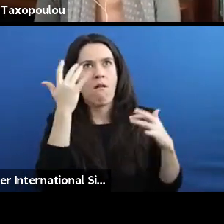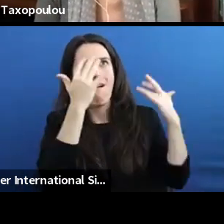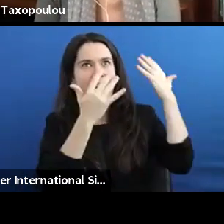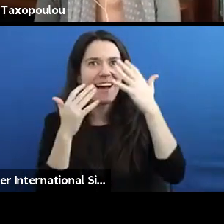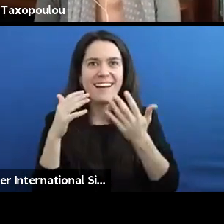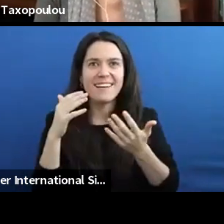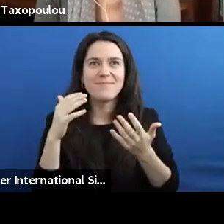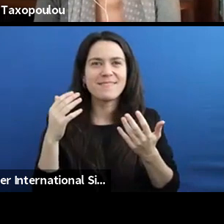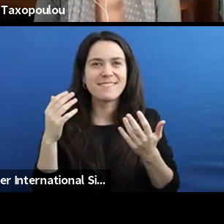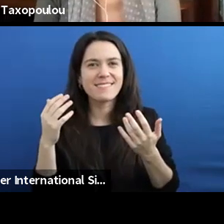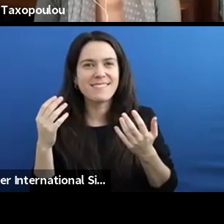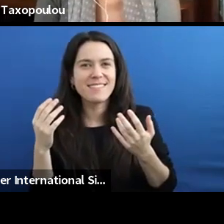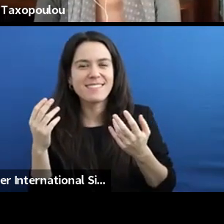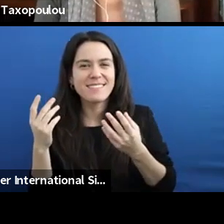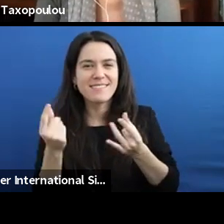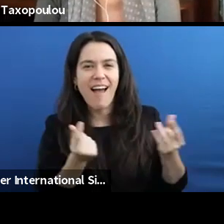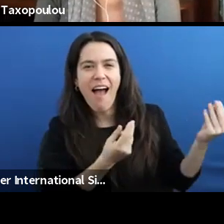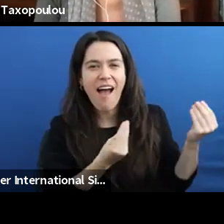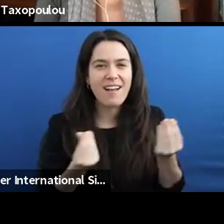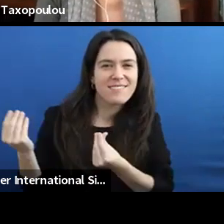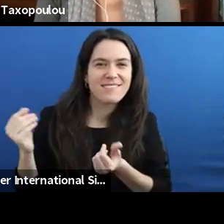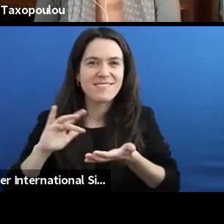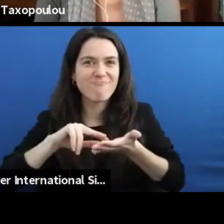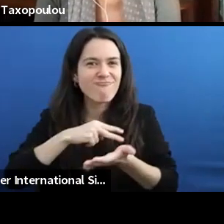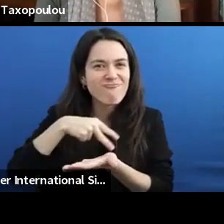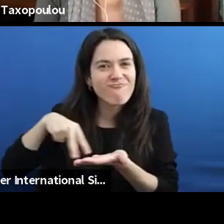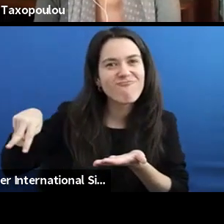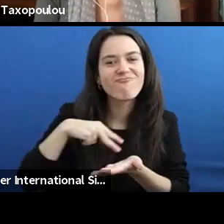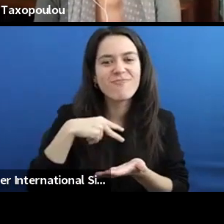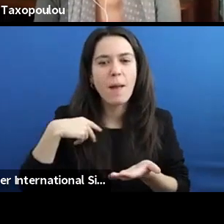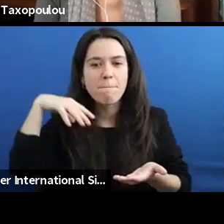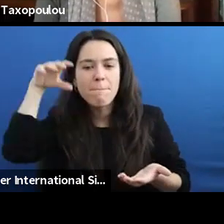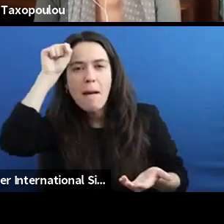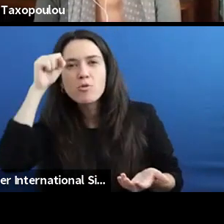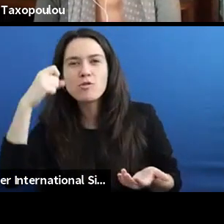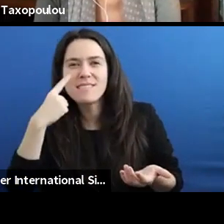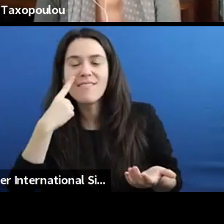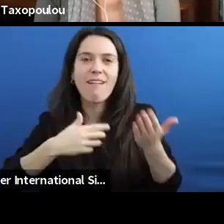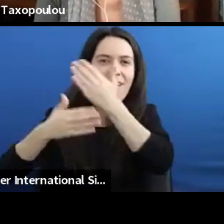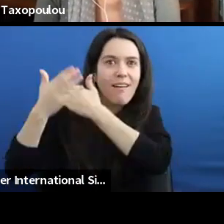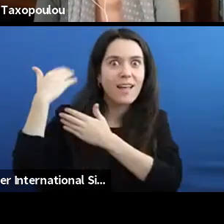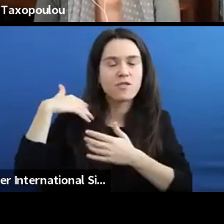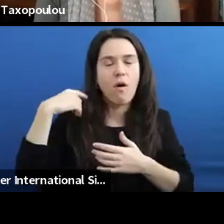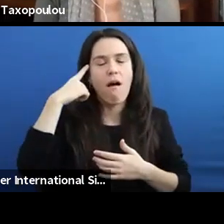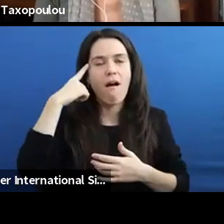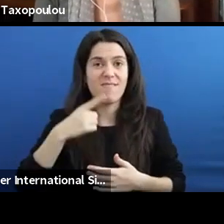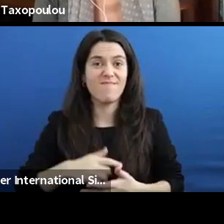to connect the memories of the past and the future and remind us of why we were there.